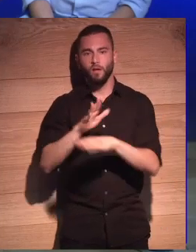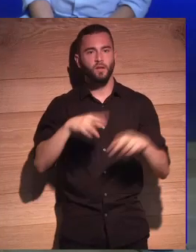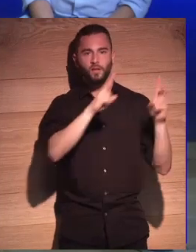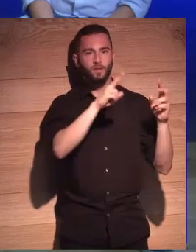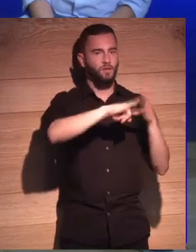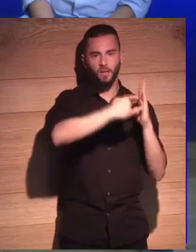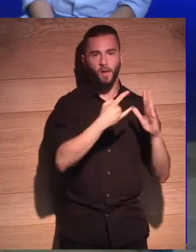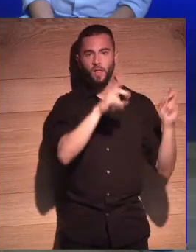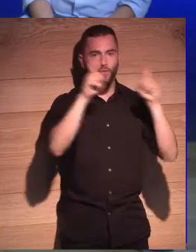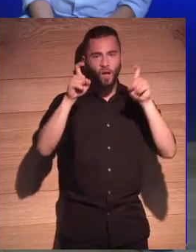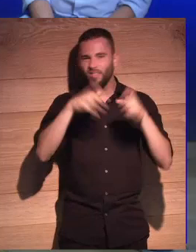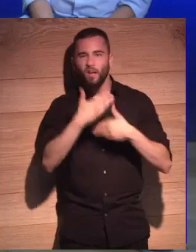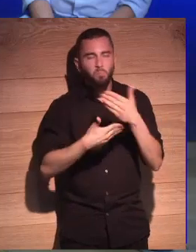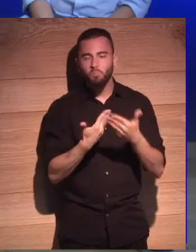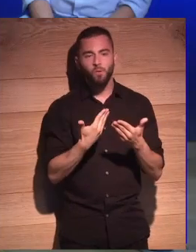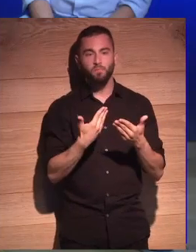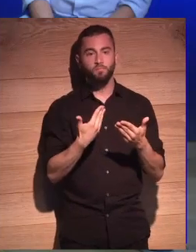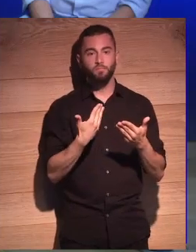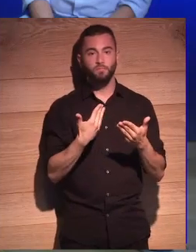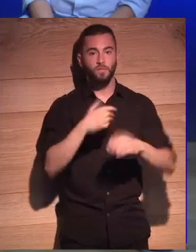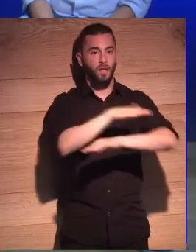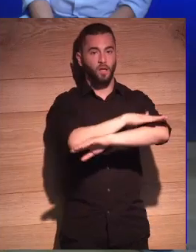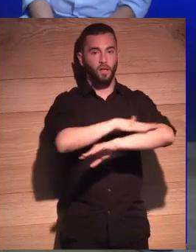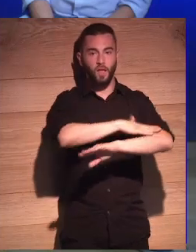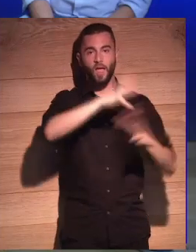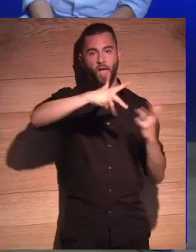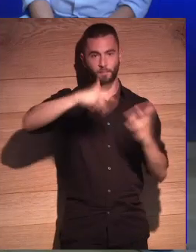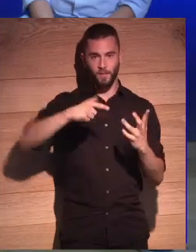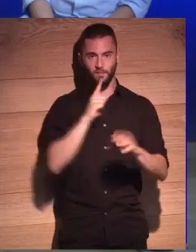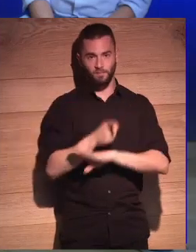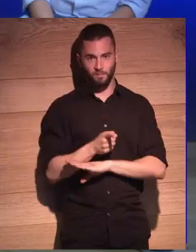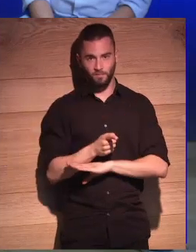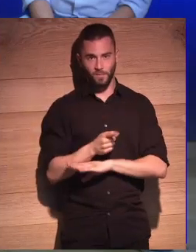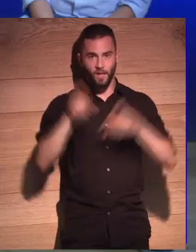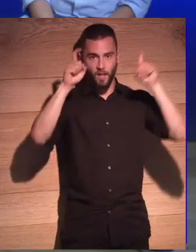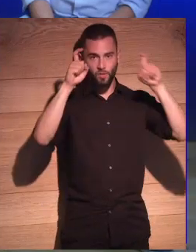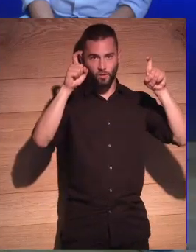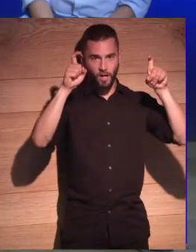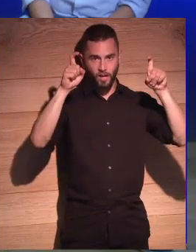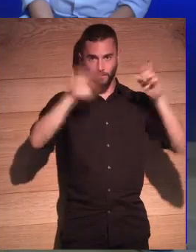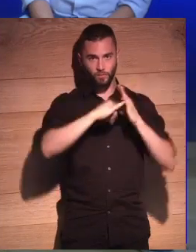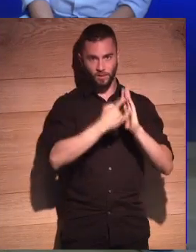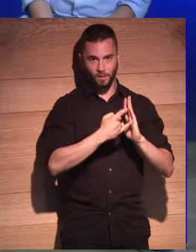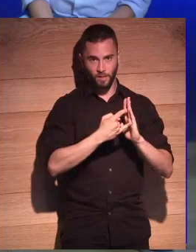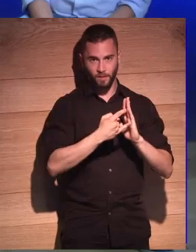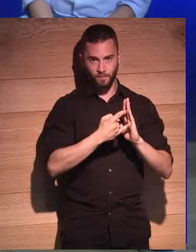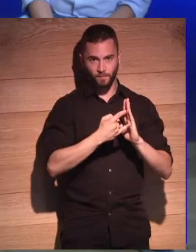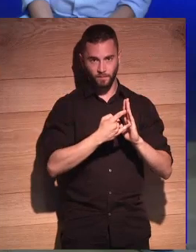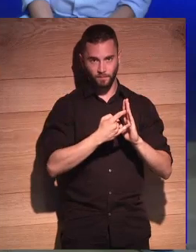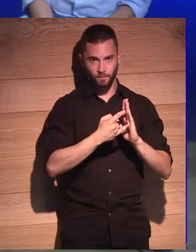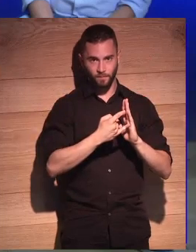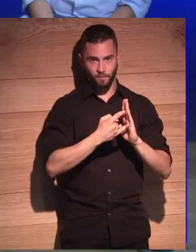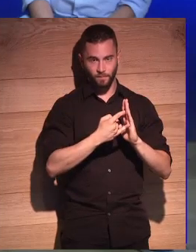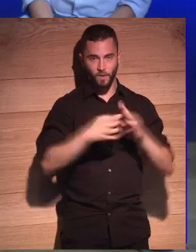or this other educational project, but the educational system is given by the